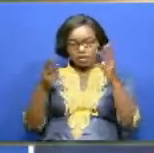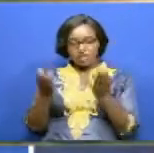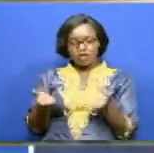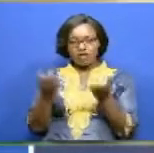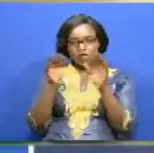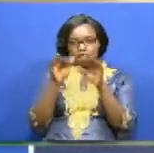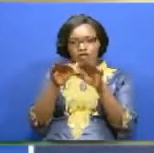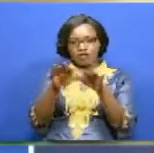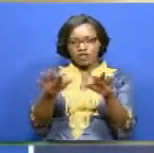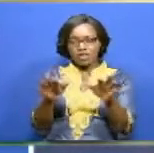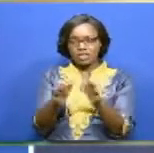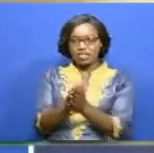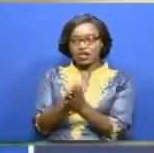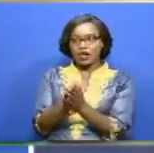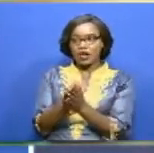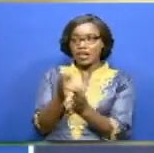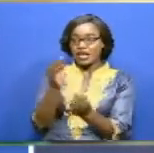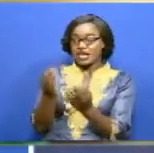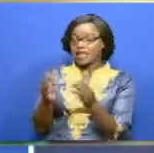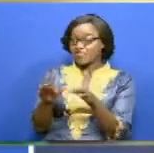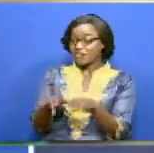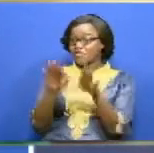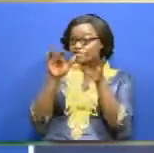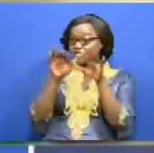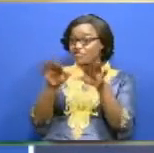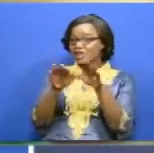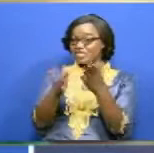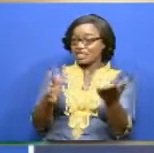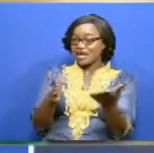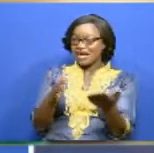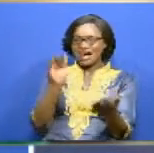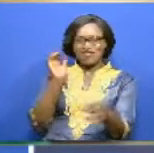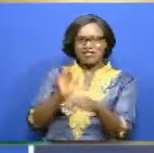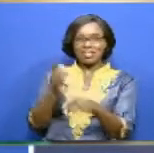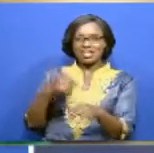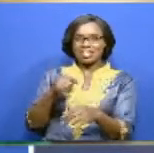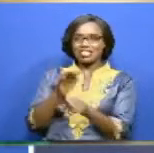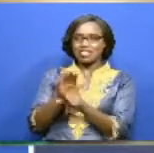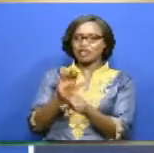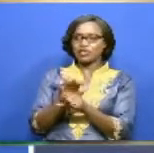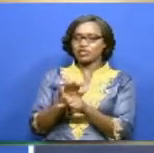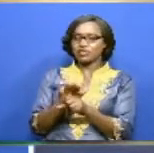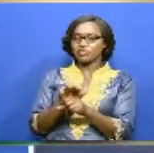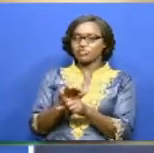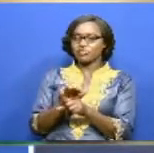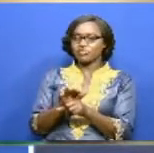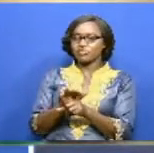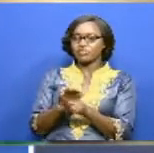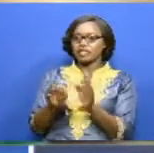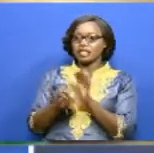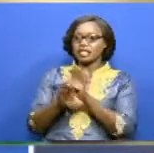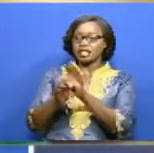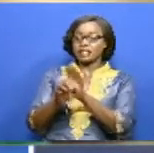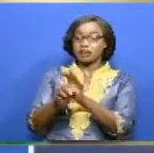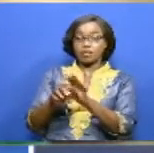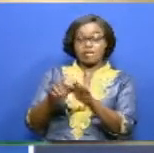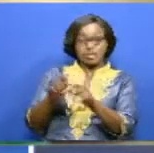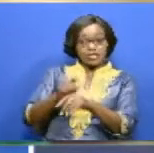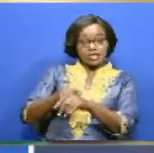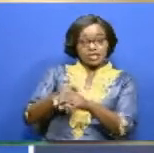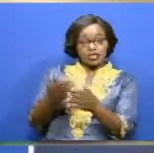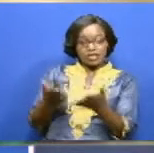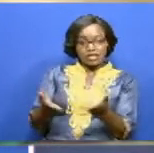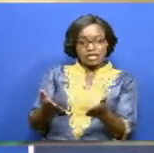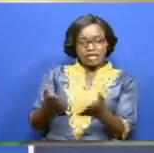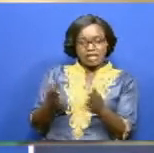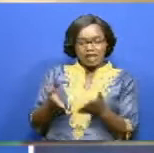flooding. In case kuna floods, huwa inatu affect kabisa. Kwa mfano, kama huu musimu, tumekuwa na